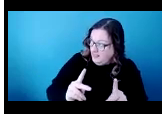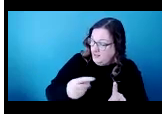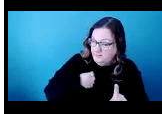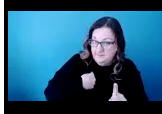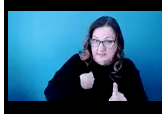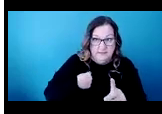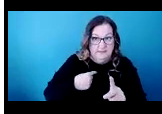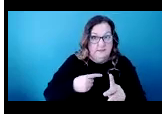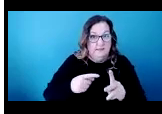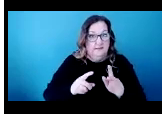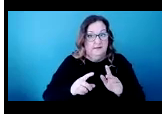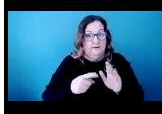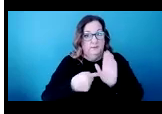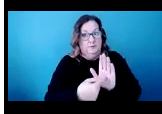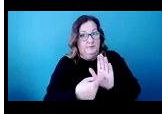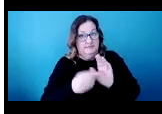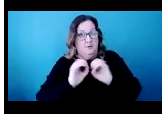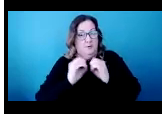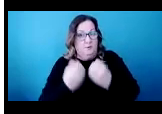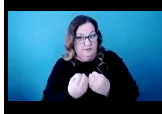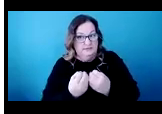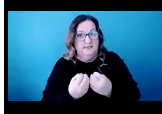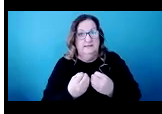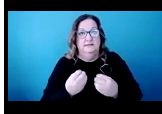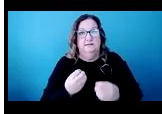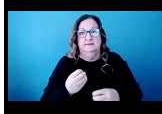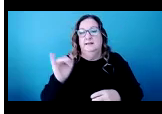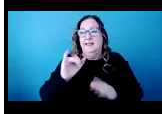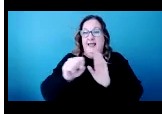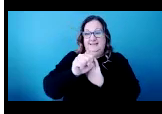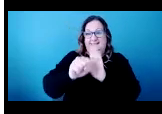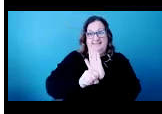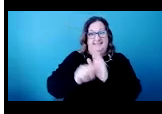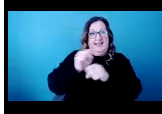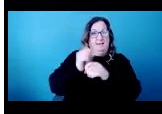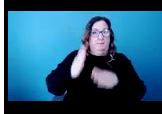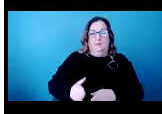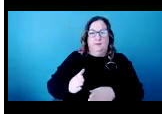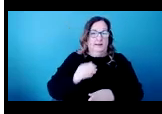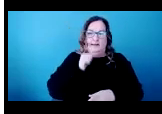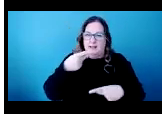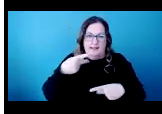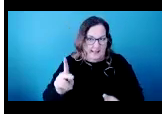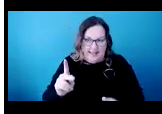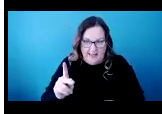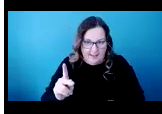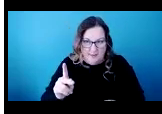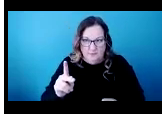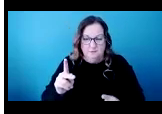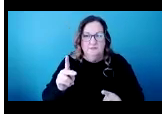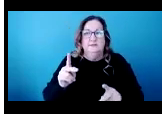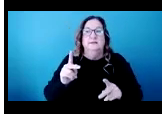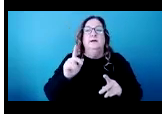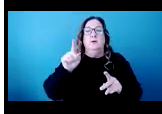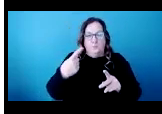to tell the legislators to vote a certain way. For example, state employees cannot do that if they were representing the state. They can